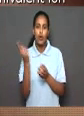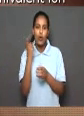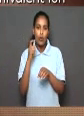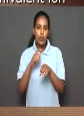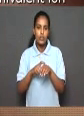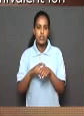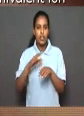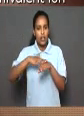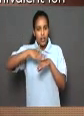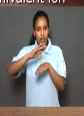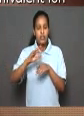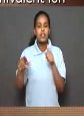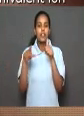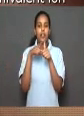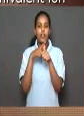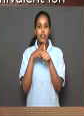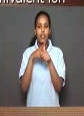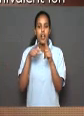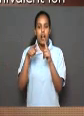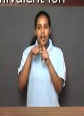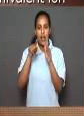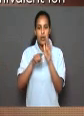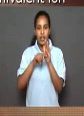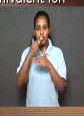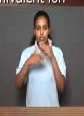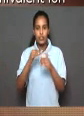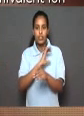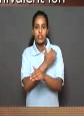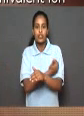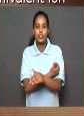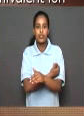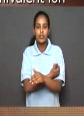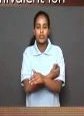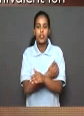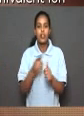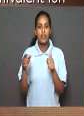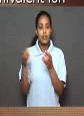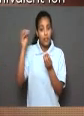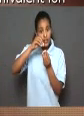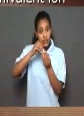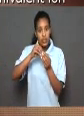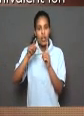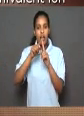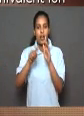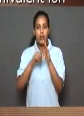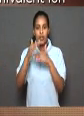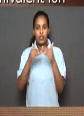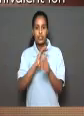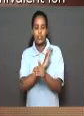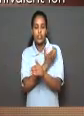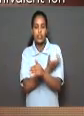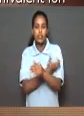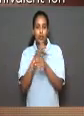It is always greater than the first ionization energy. Further